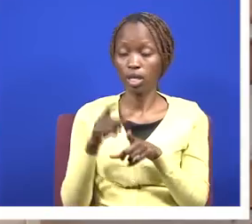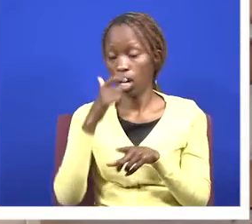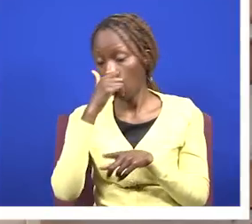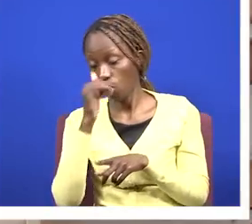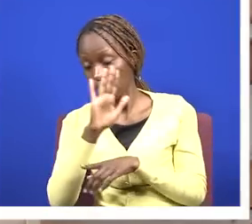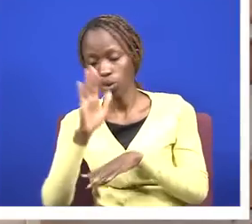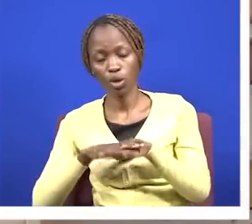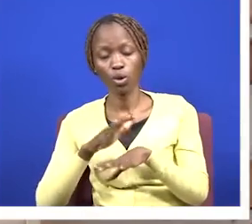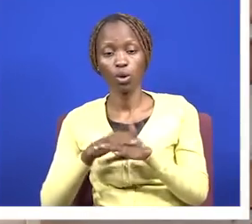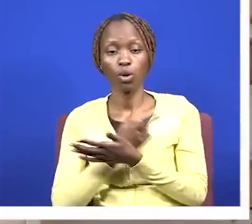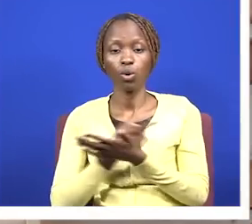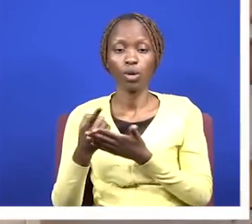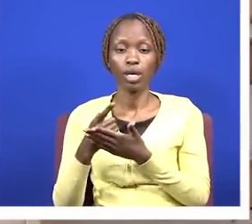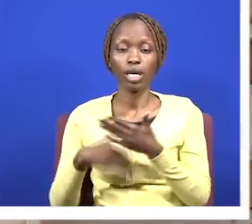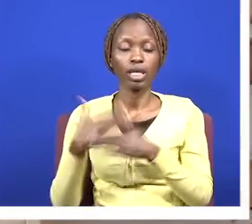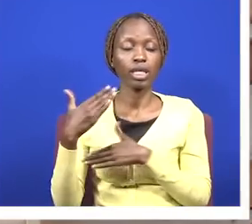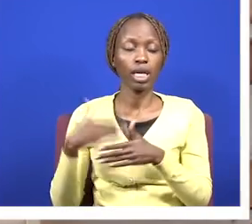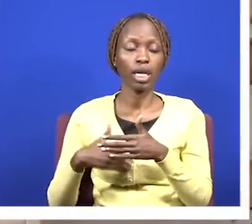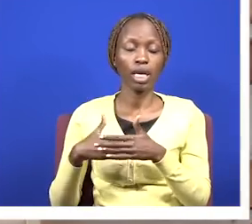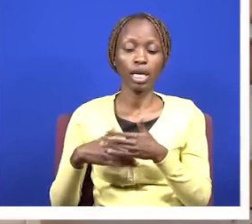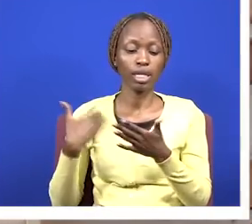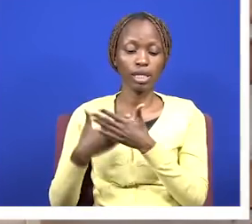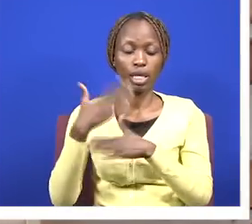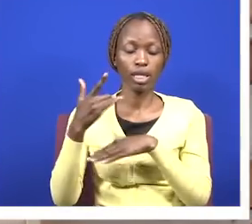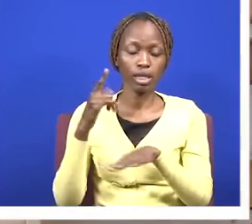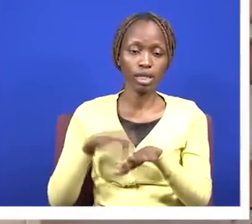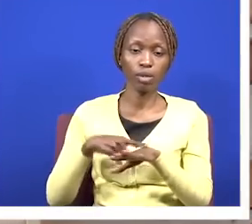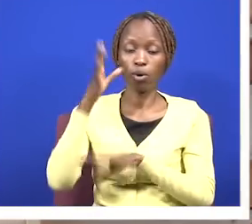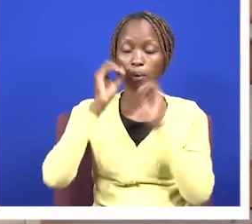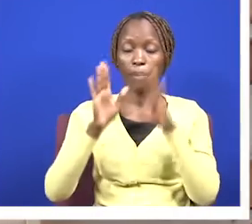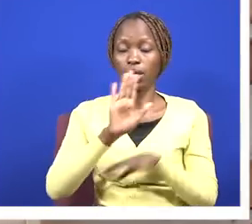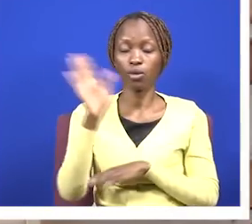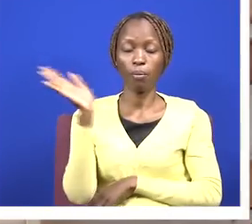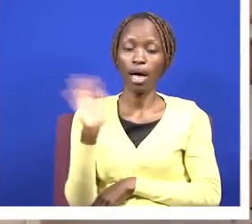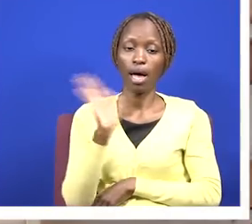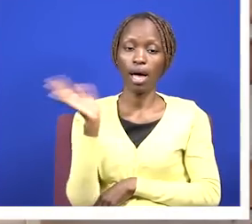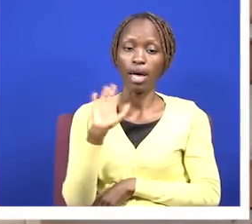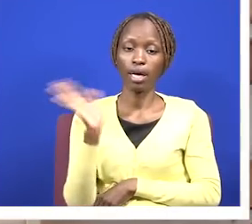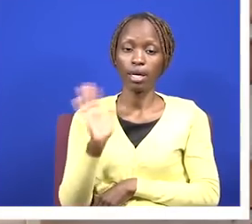our lesson, and I want to thank you for being attentive, and I wish you a wonderful week.